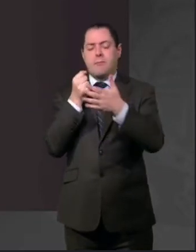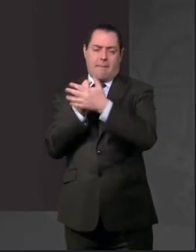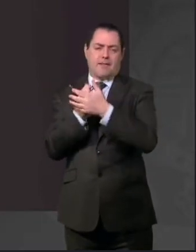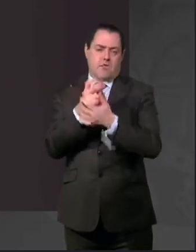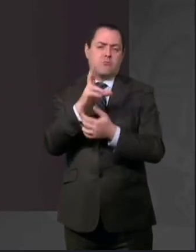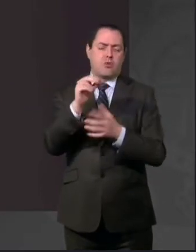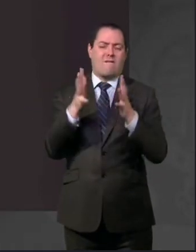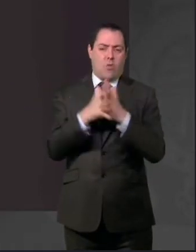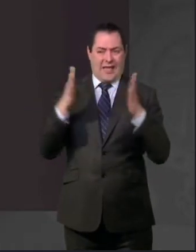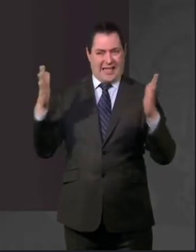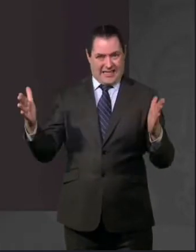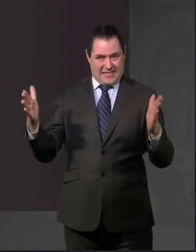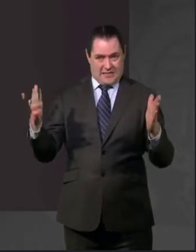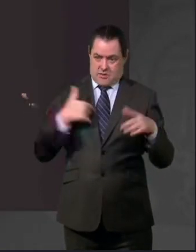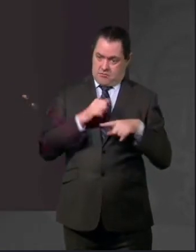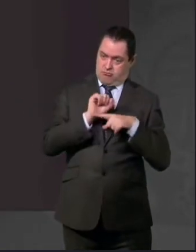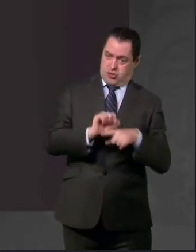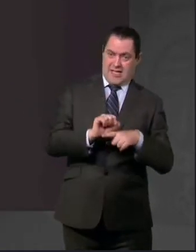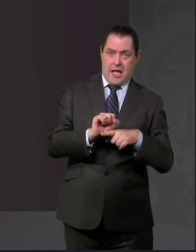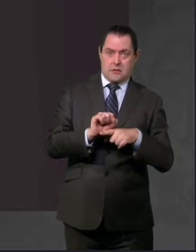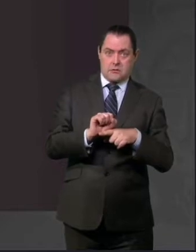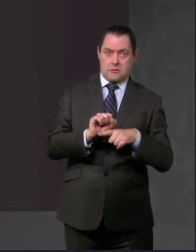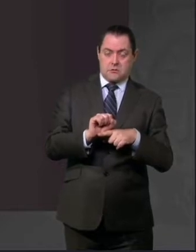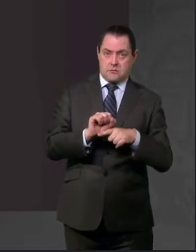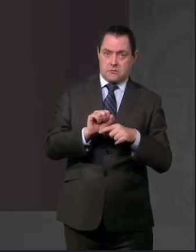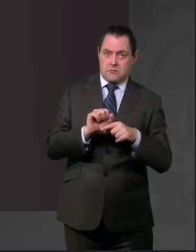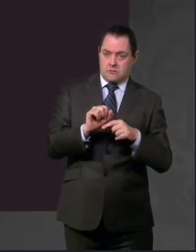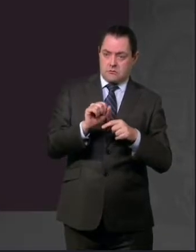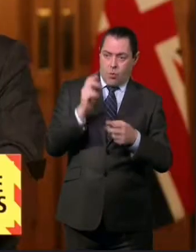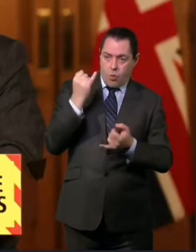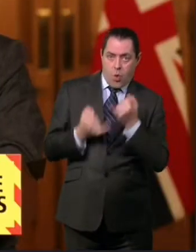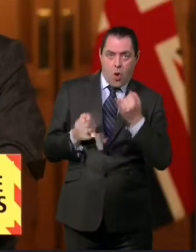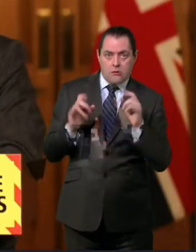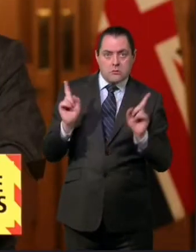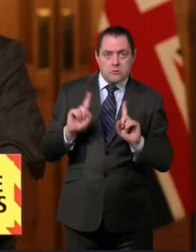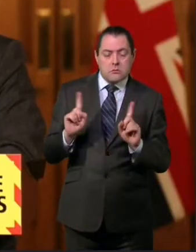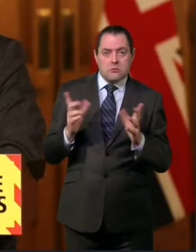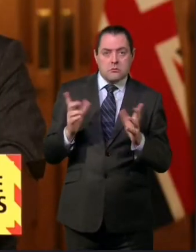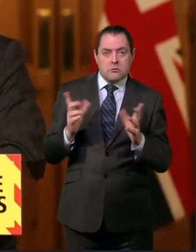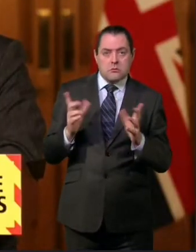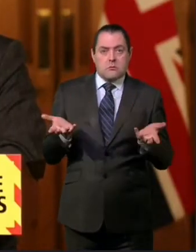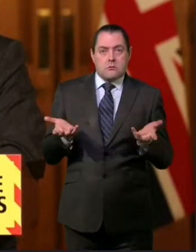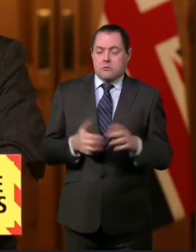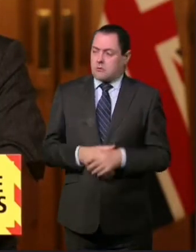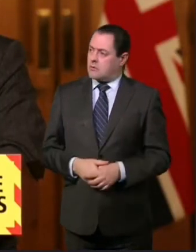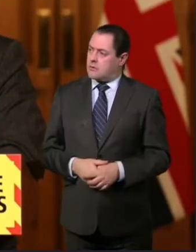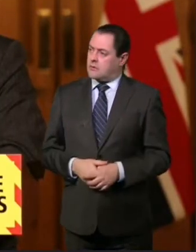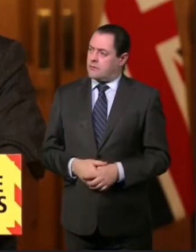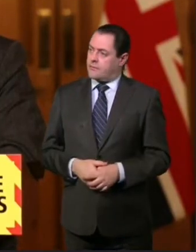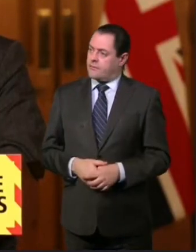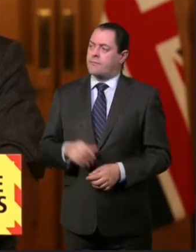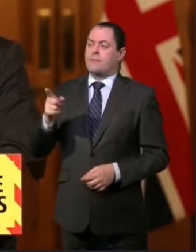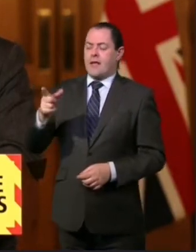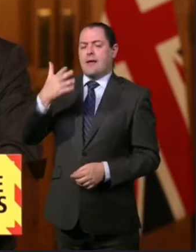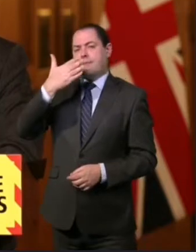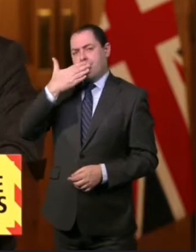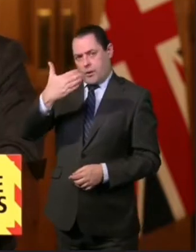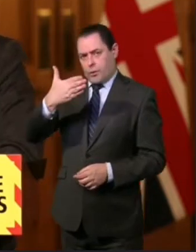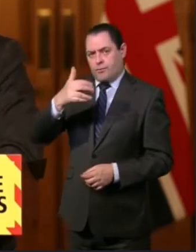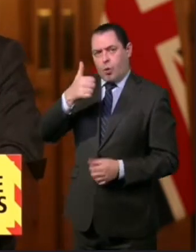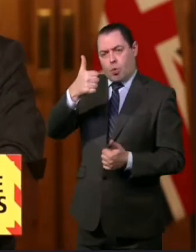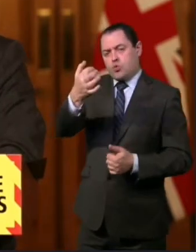either dose, and if so, by what percentage? Well, thank you very much, Tracy. A very important question. I know that Jonathan